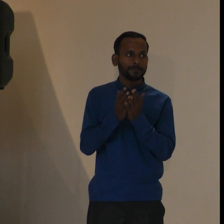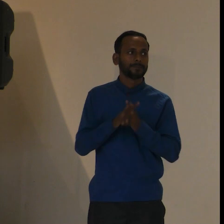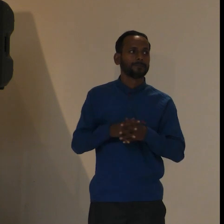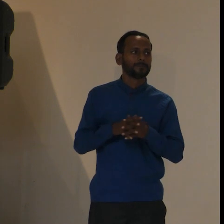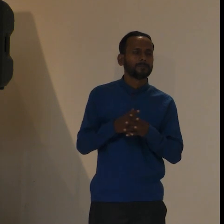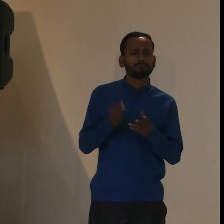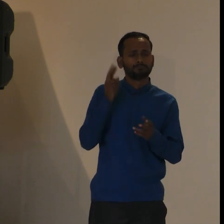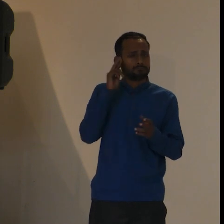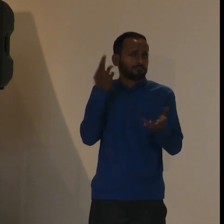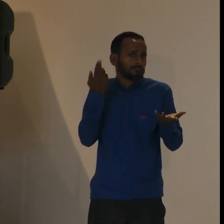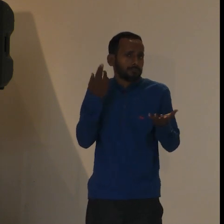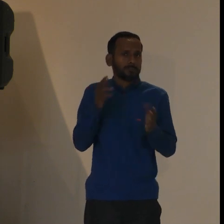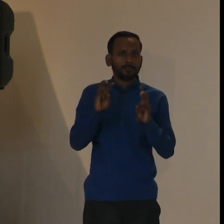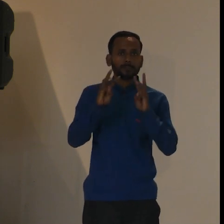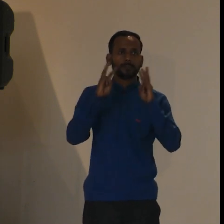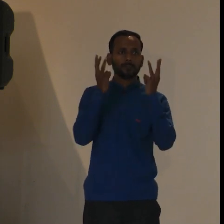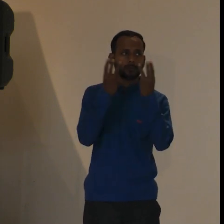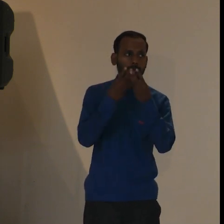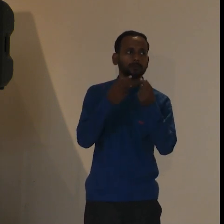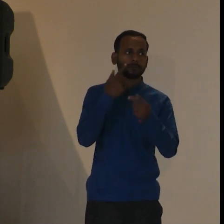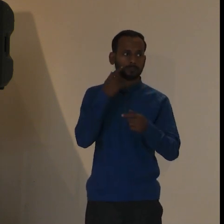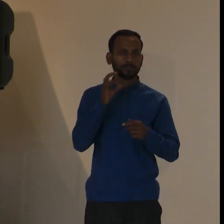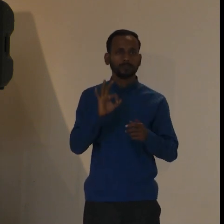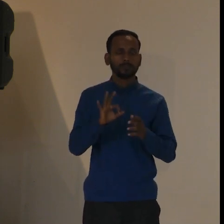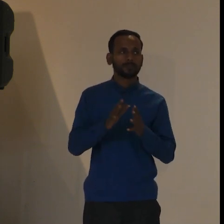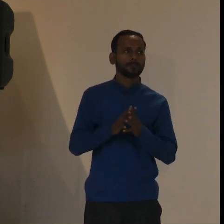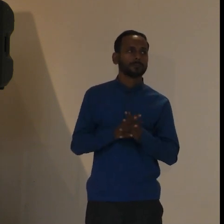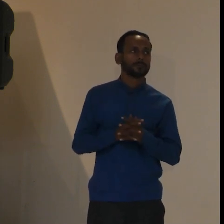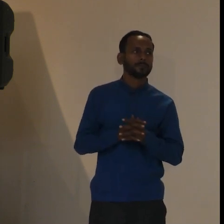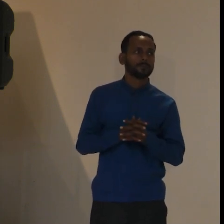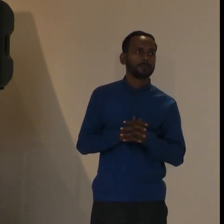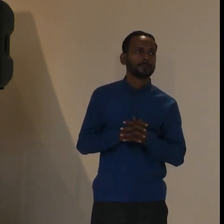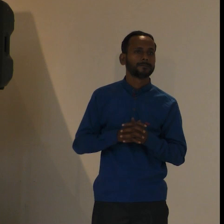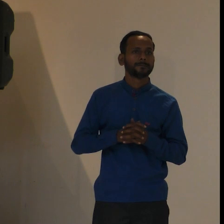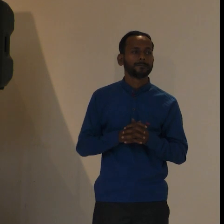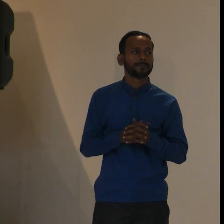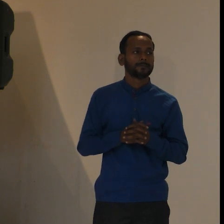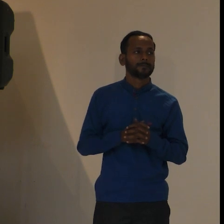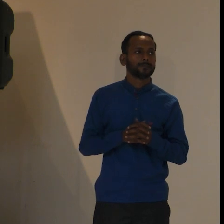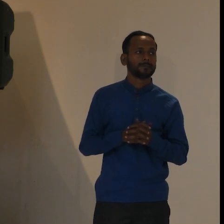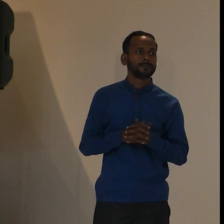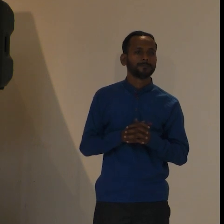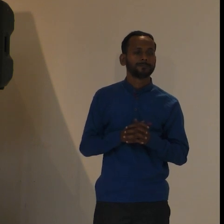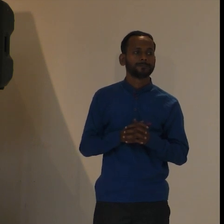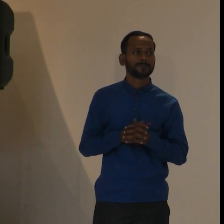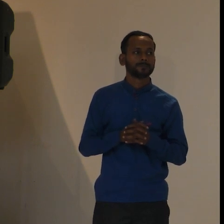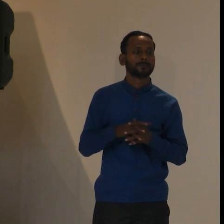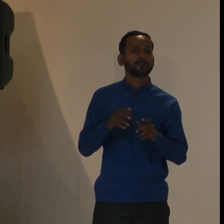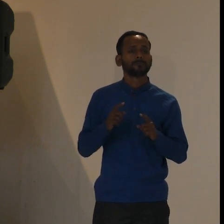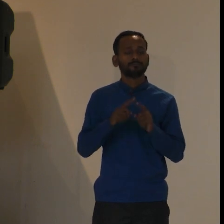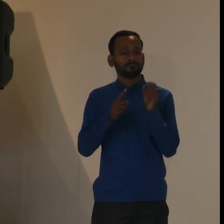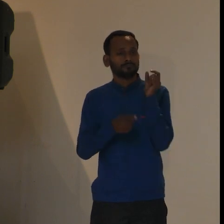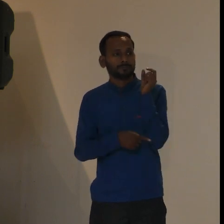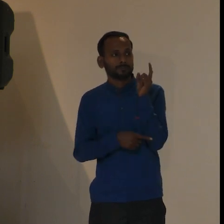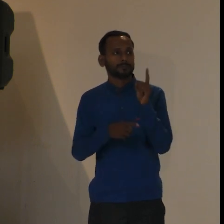maybe hold workshops for them, like we did the first workshop that we held. And